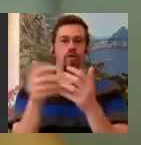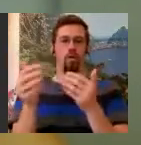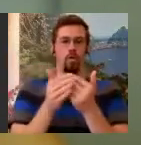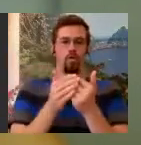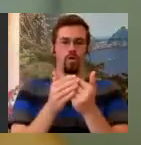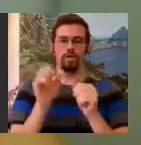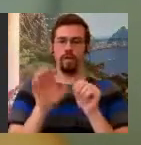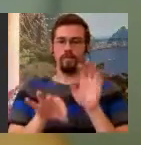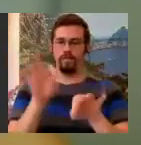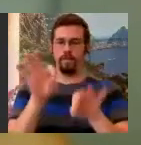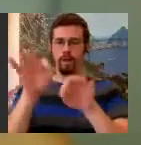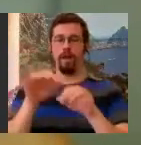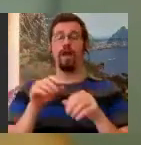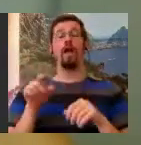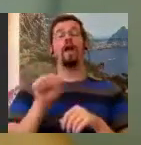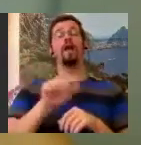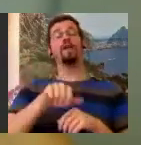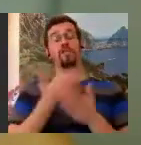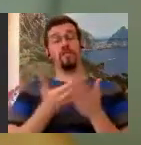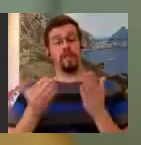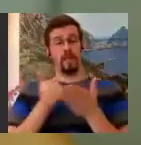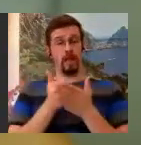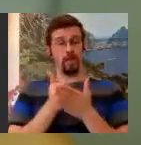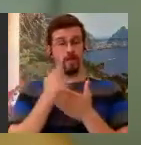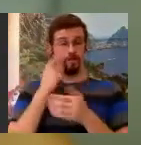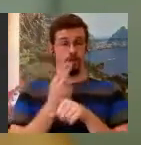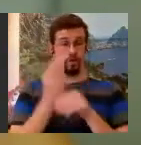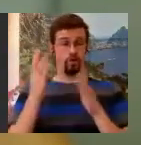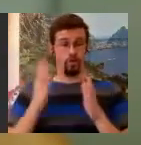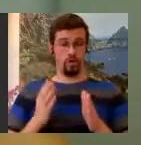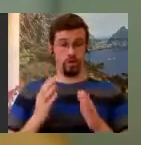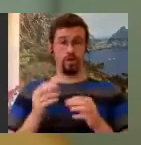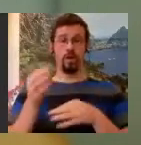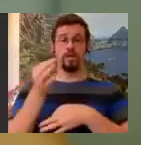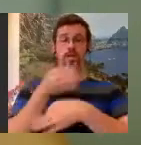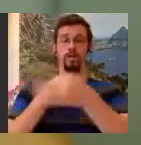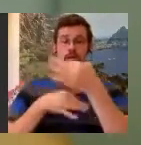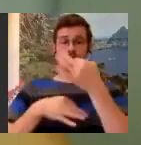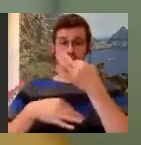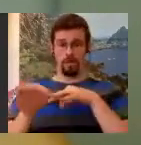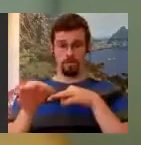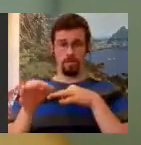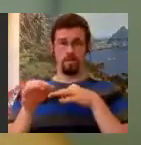to the user was to substitute text with animation.